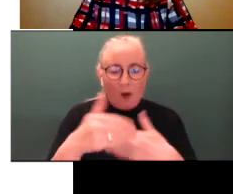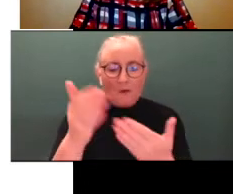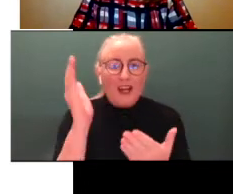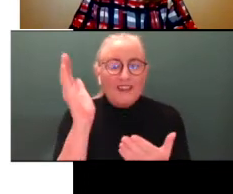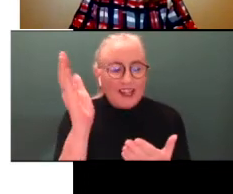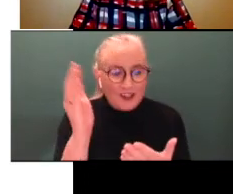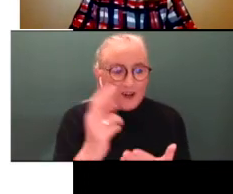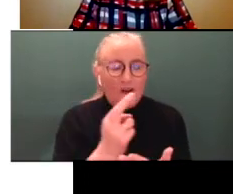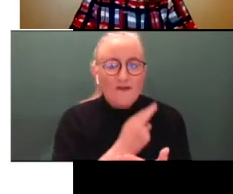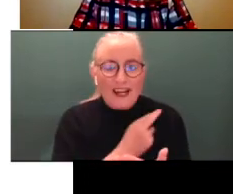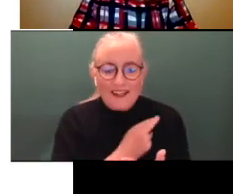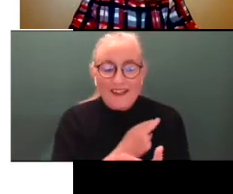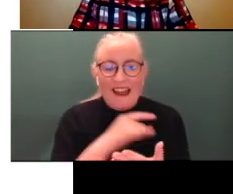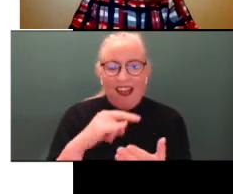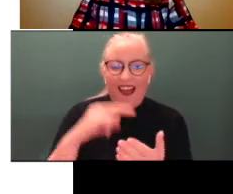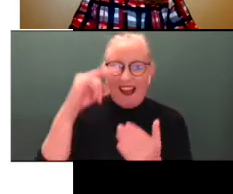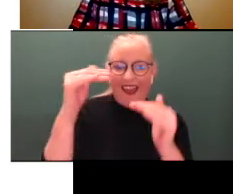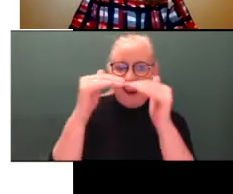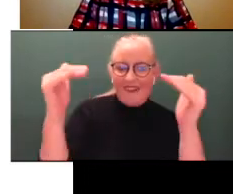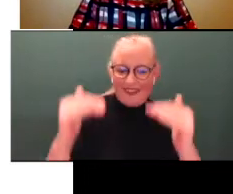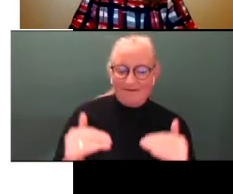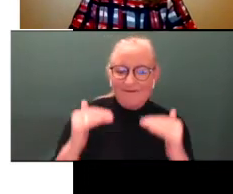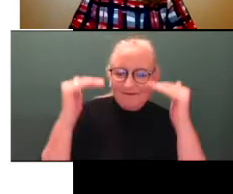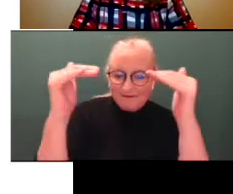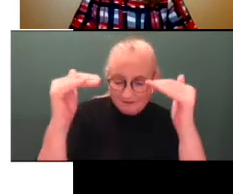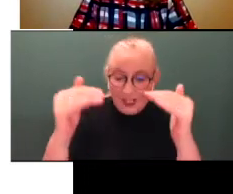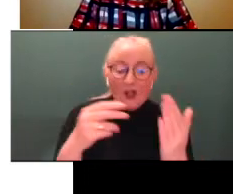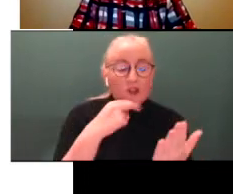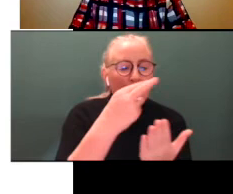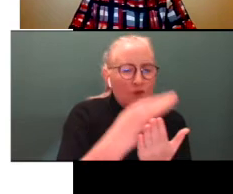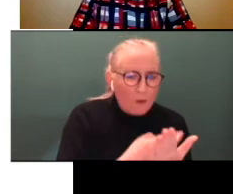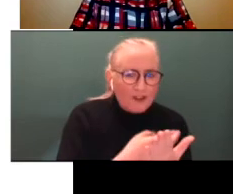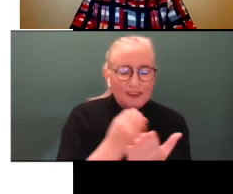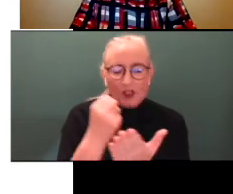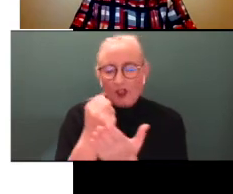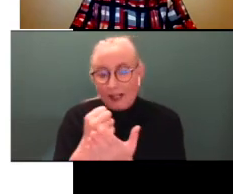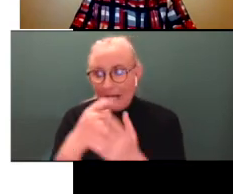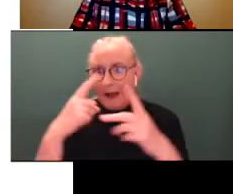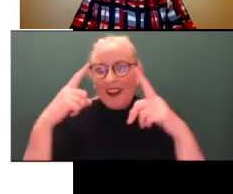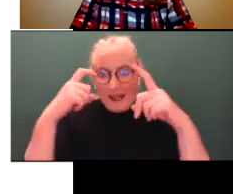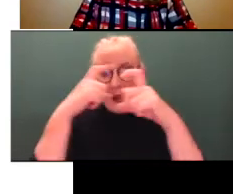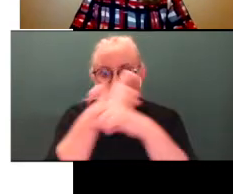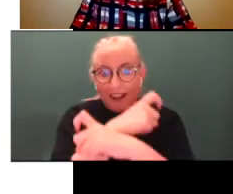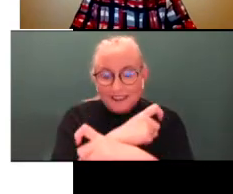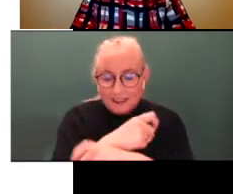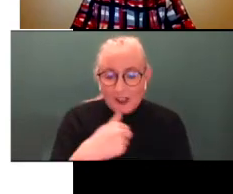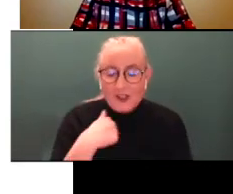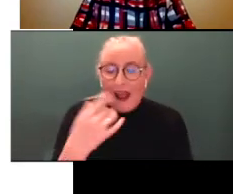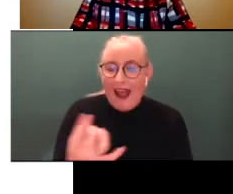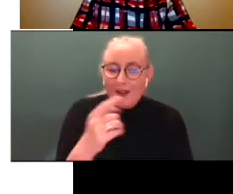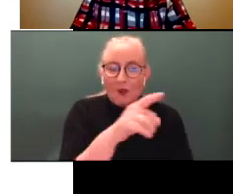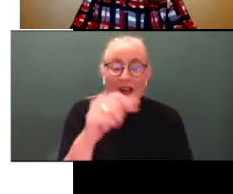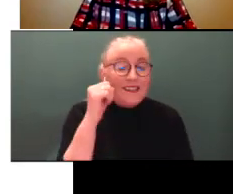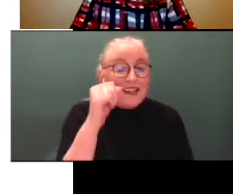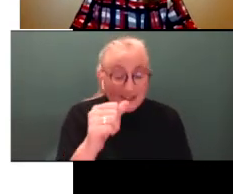much at a high level, and the report and the study is very complex. So I would encourage attendees to